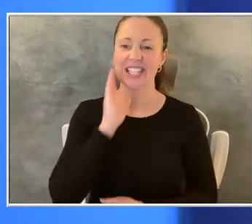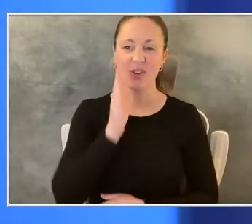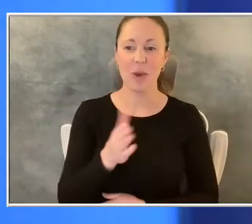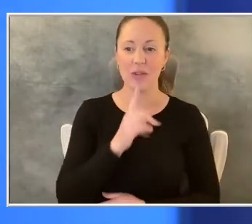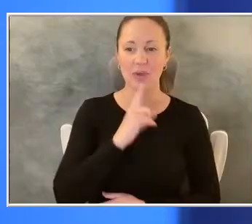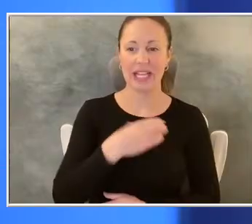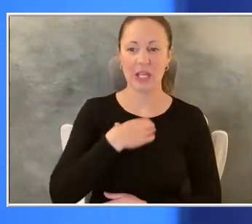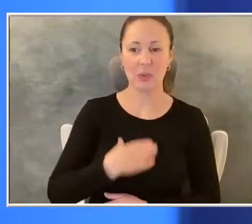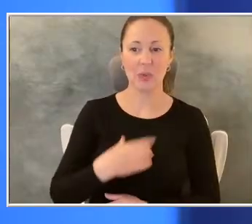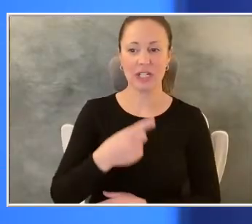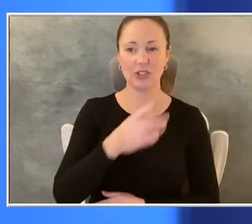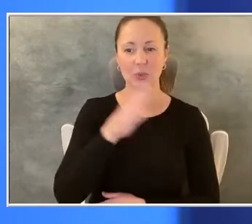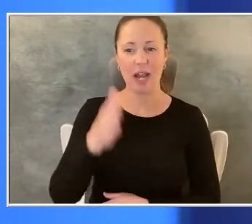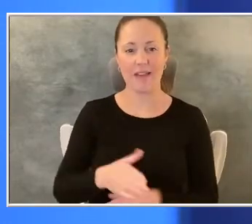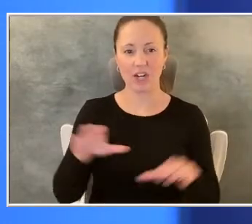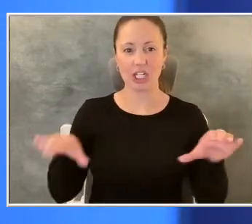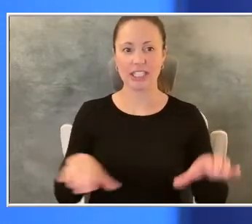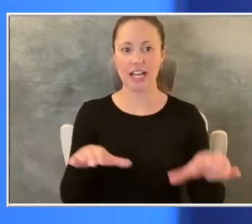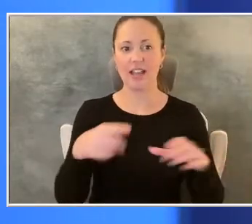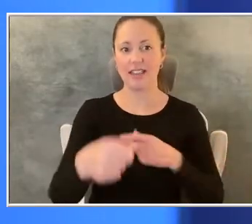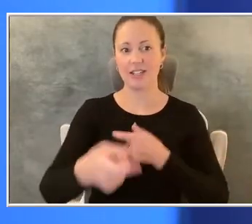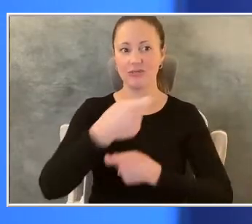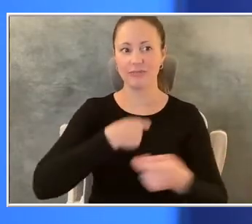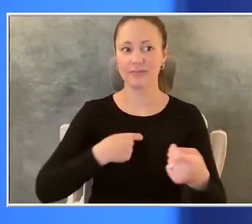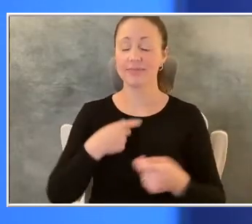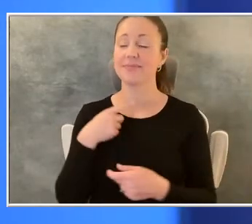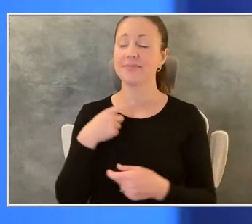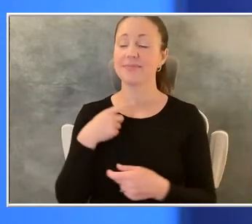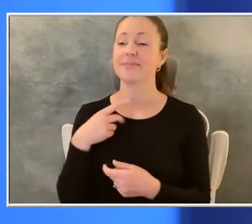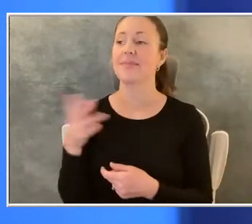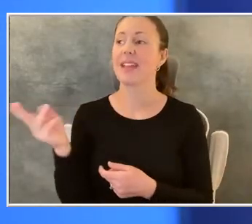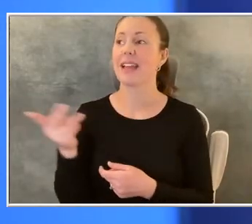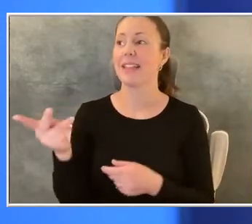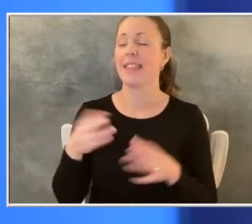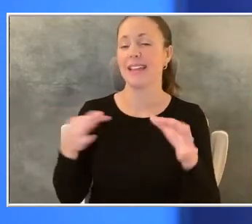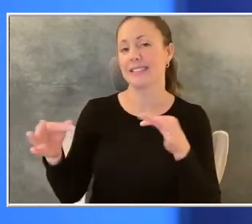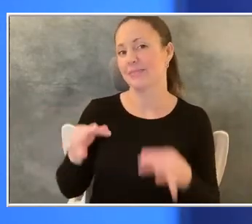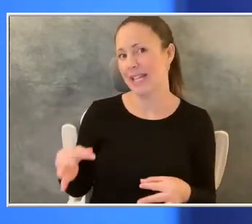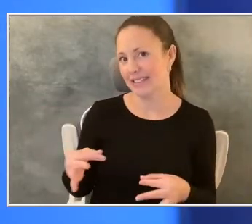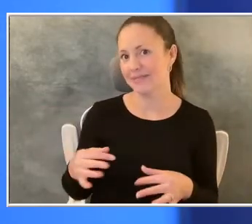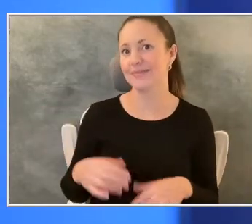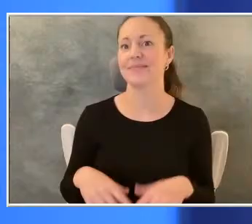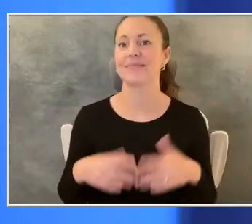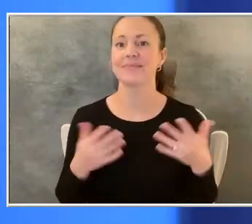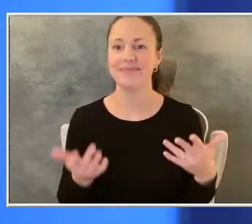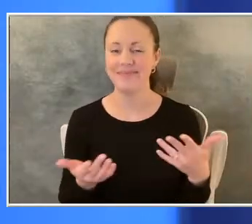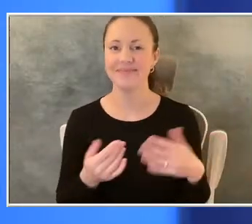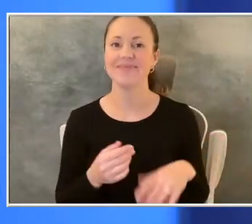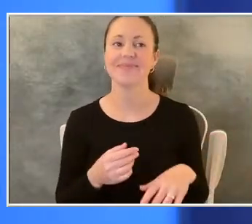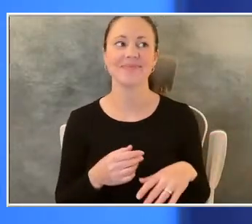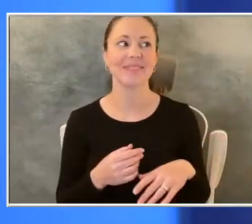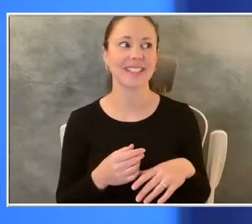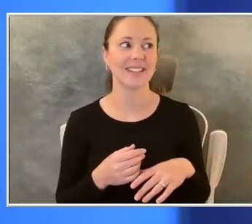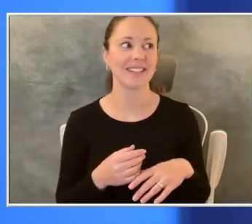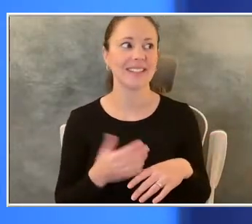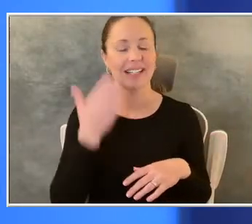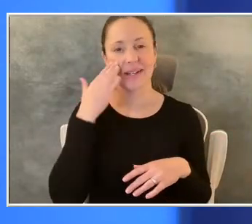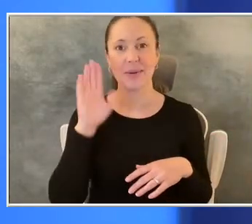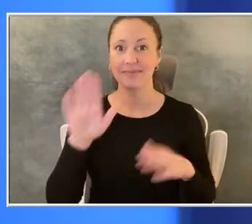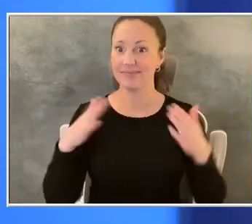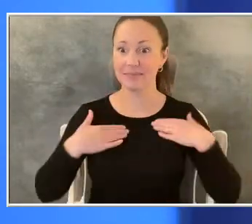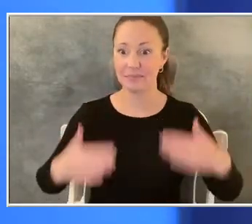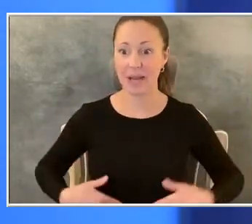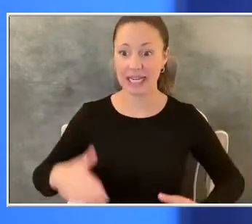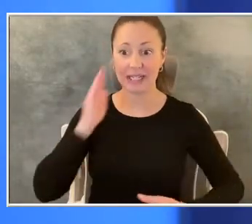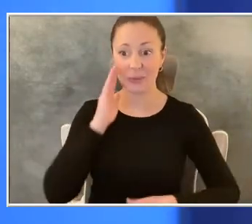done this. And they went on to explain, you know, it's just your body's going to go into a little